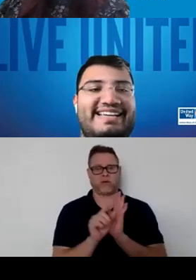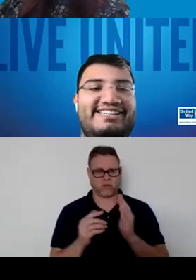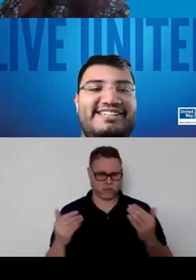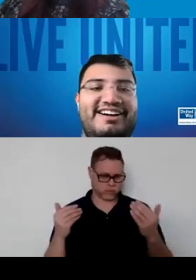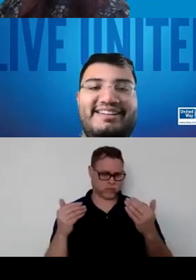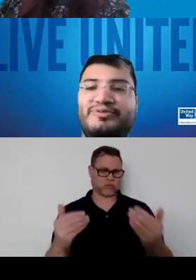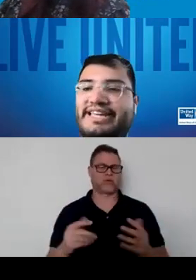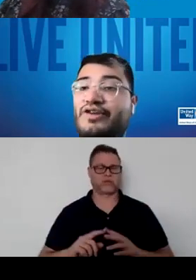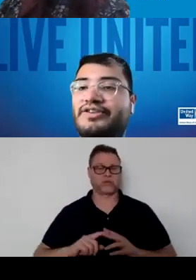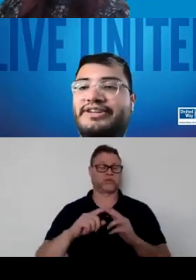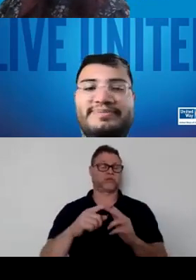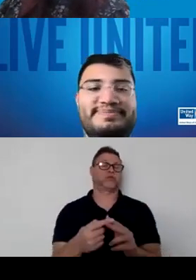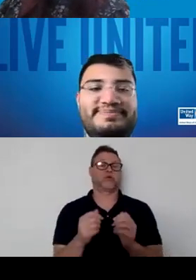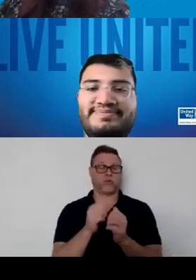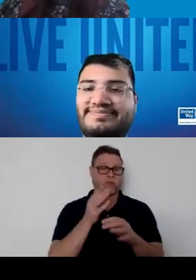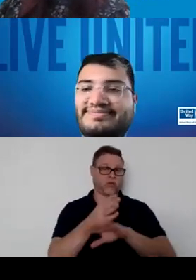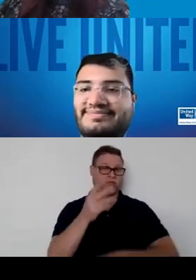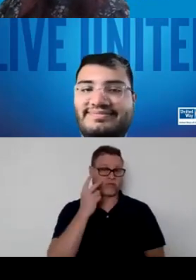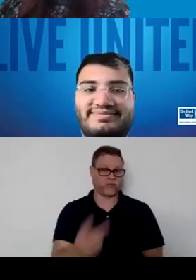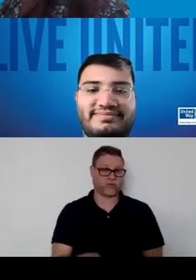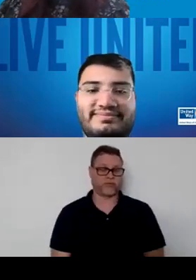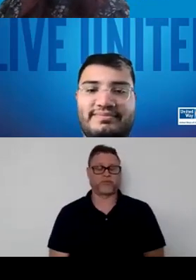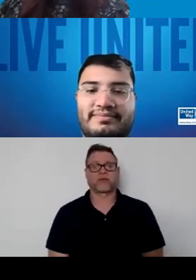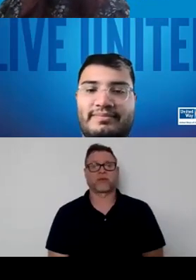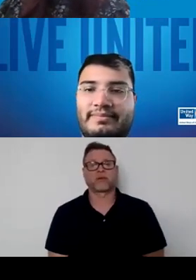and get started with an overview.